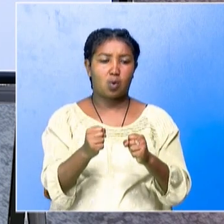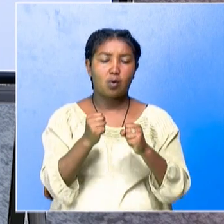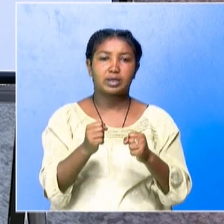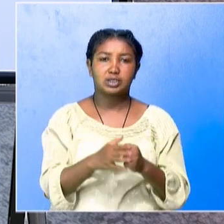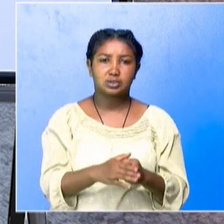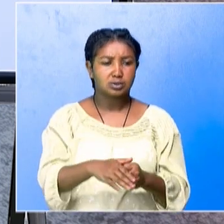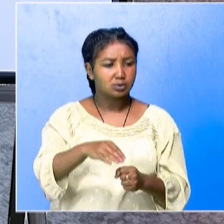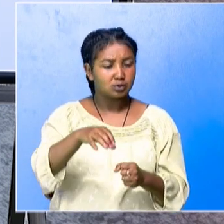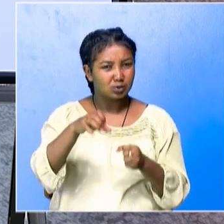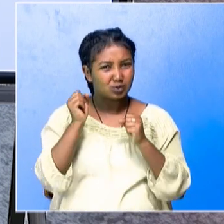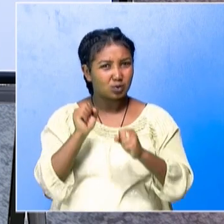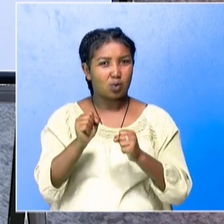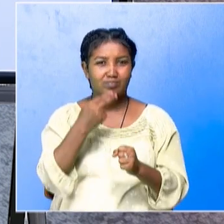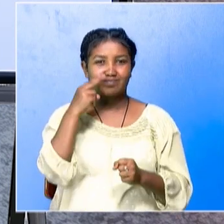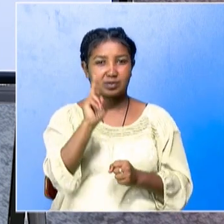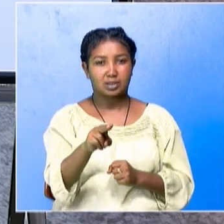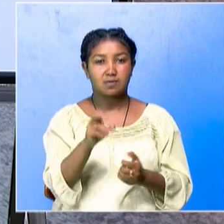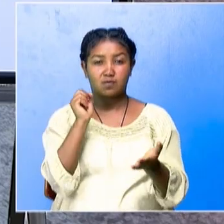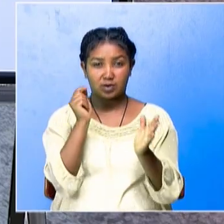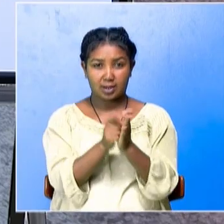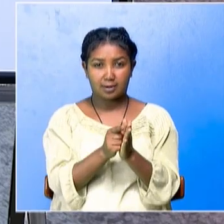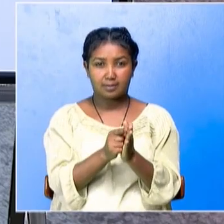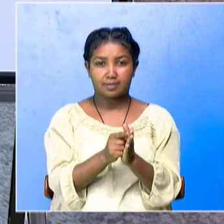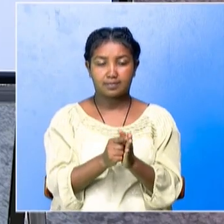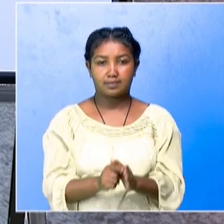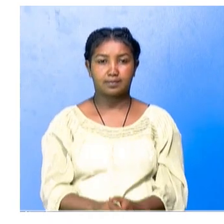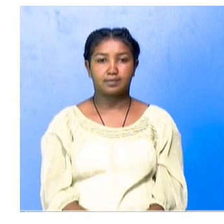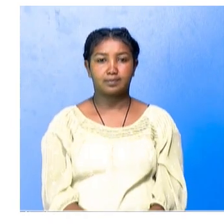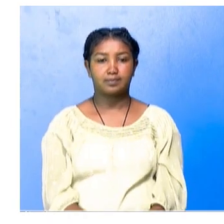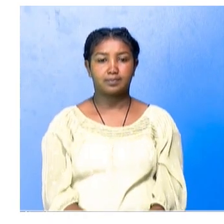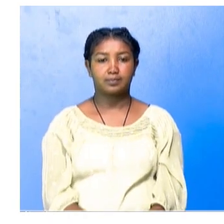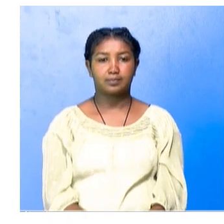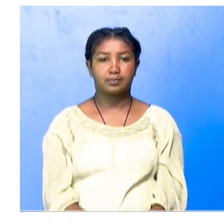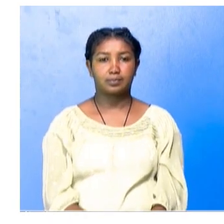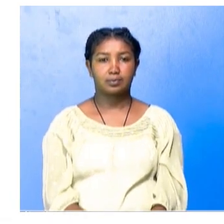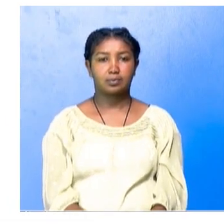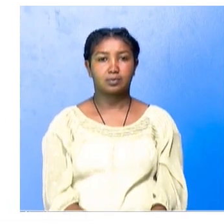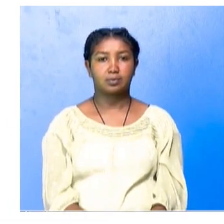obligation, a strong instruction. For example, here is you